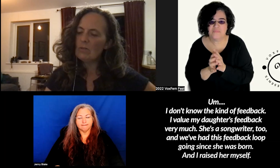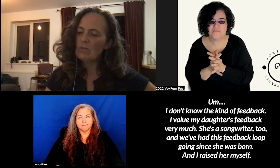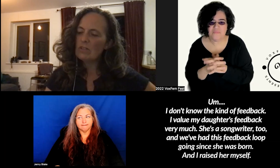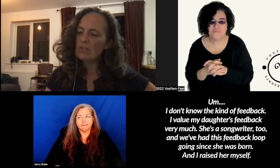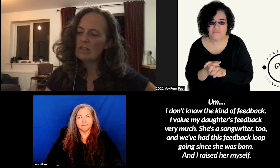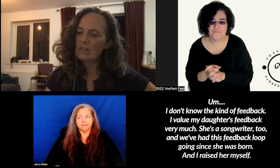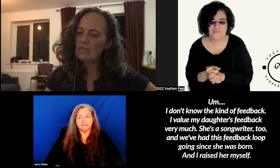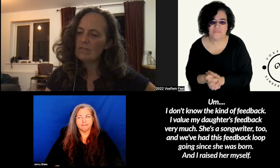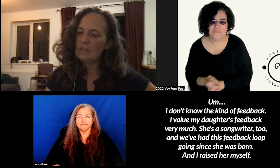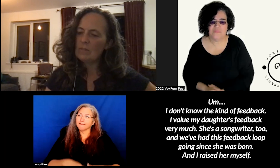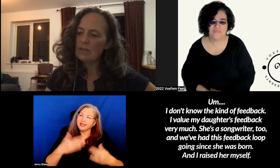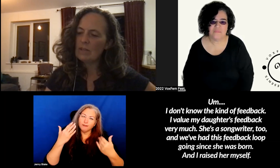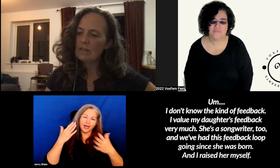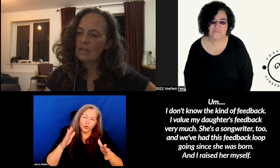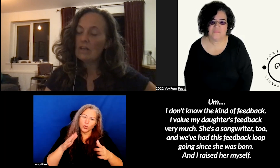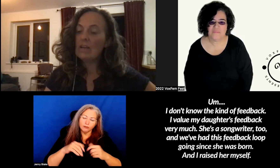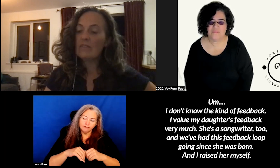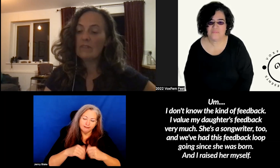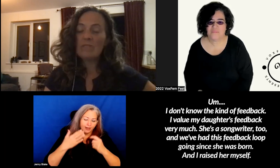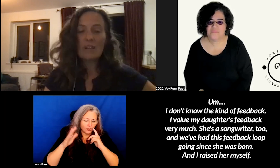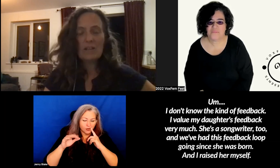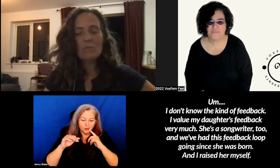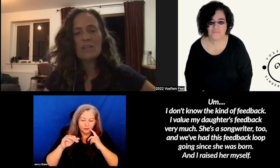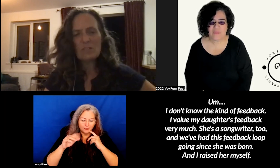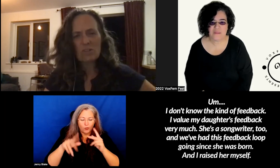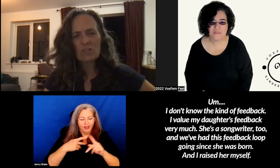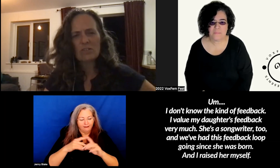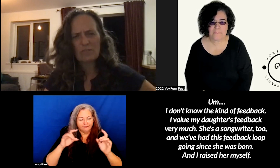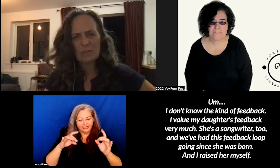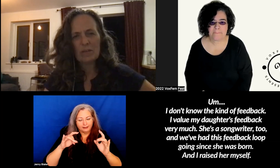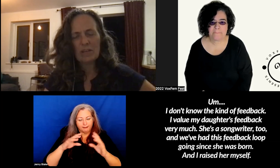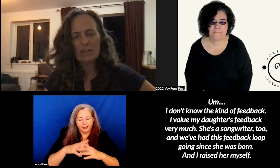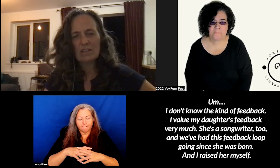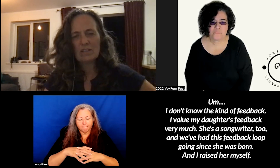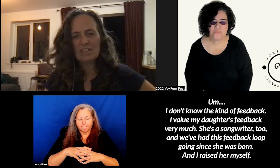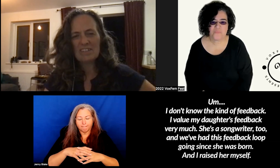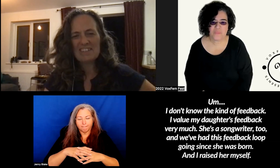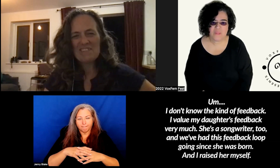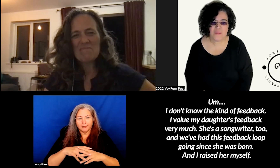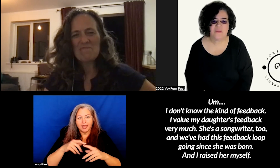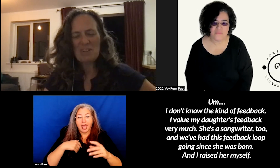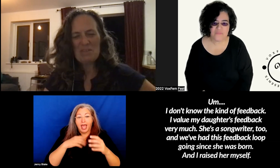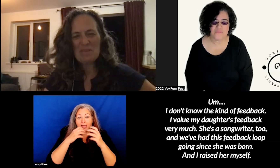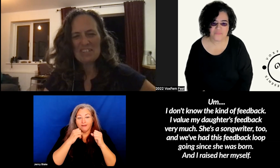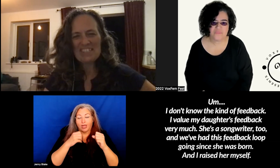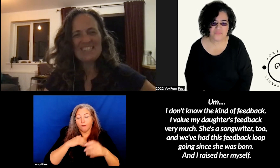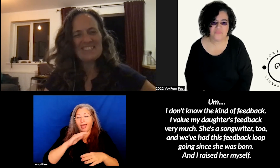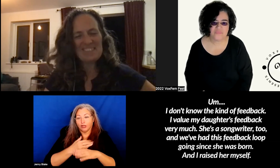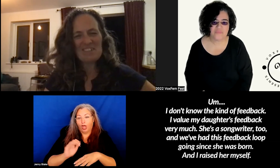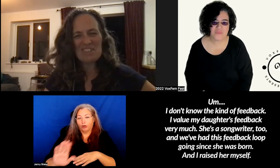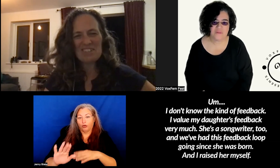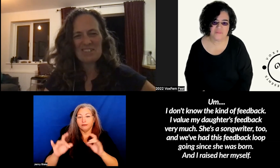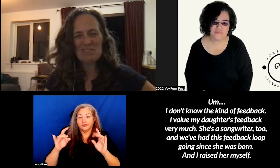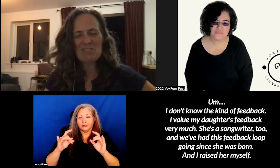I don't know the kind of feedback. I value my daughter's feedback very much. She's